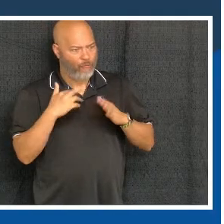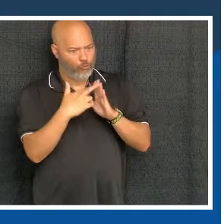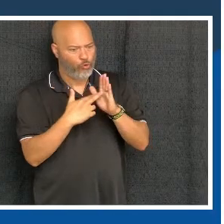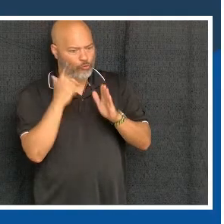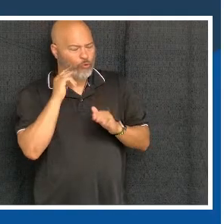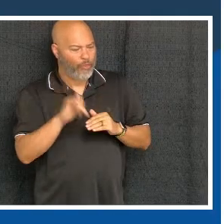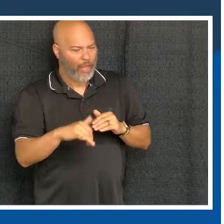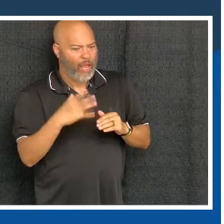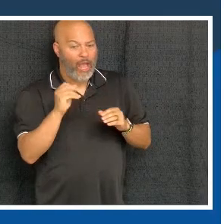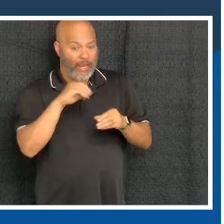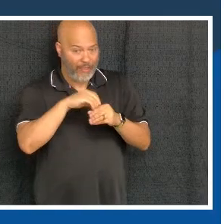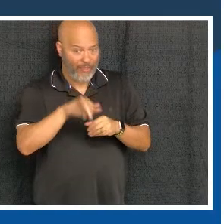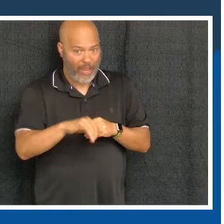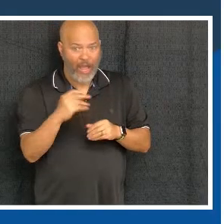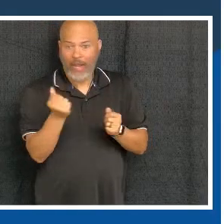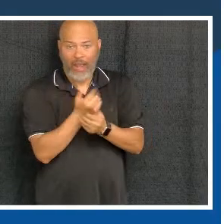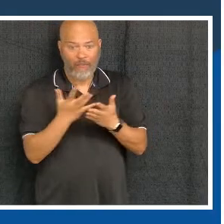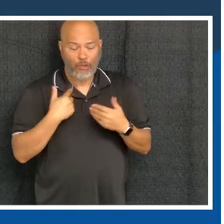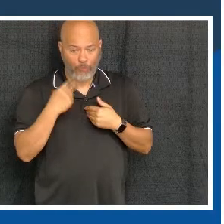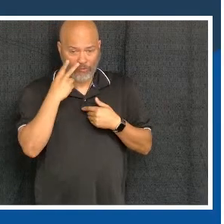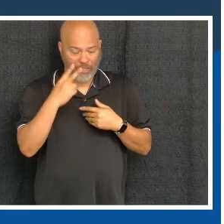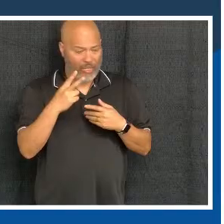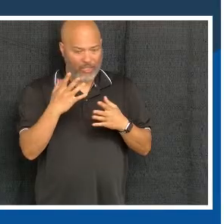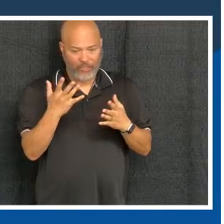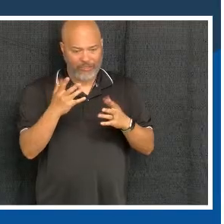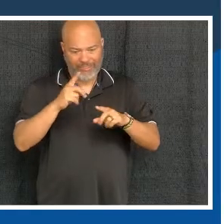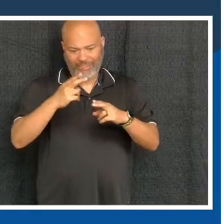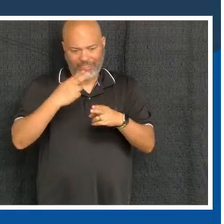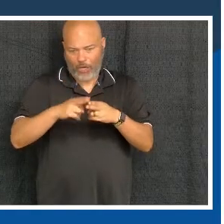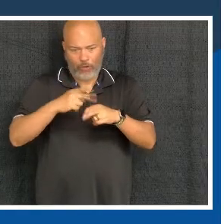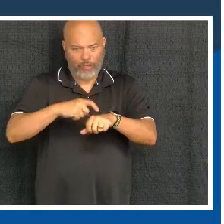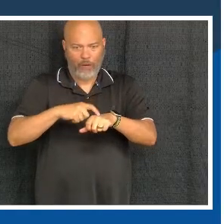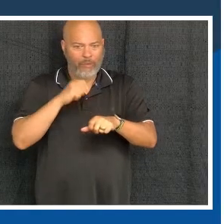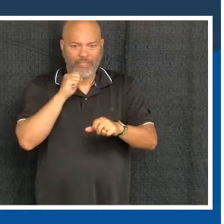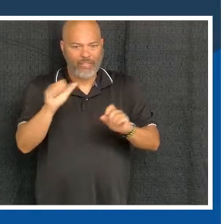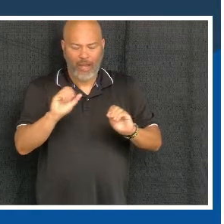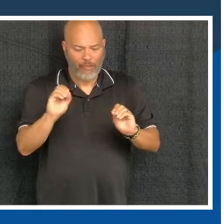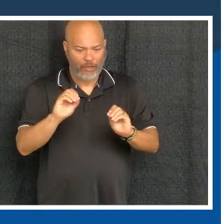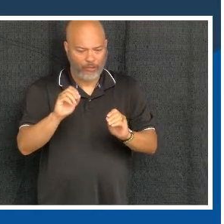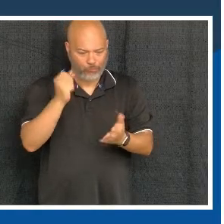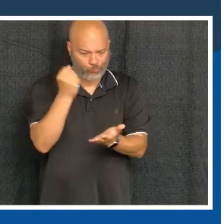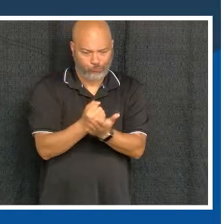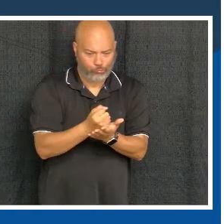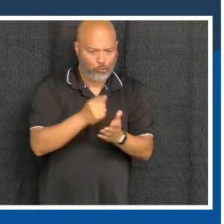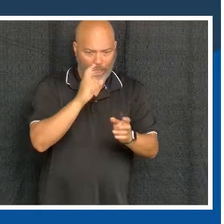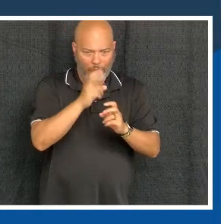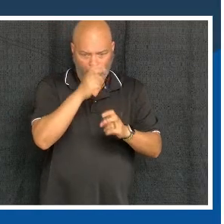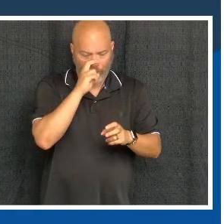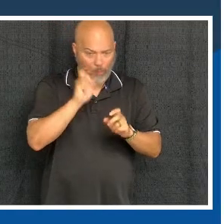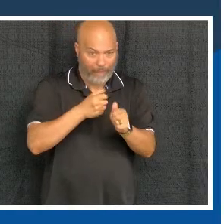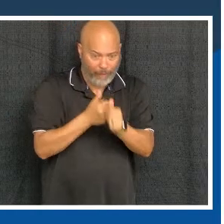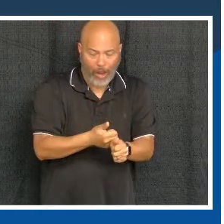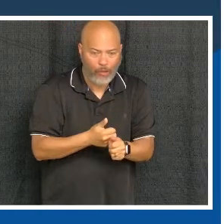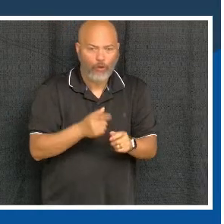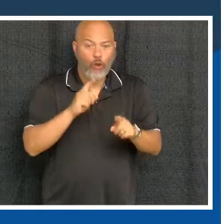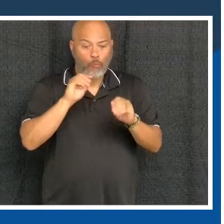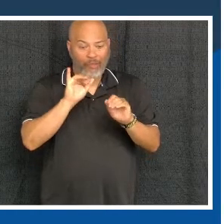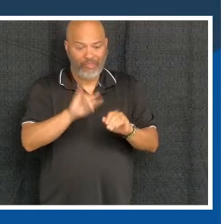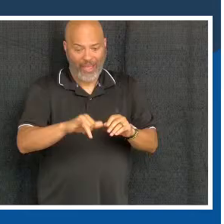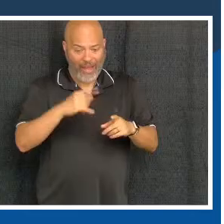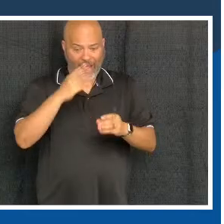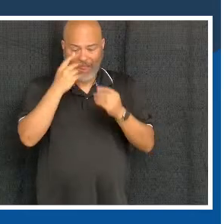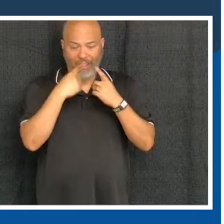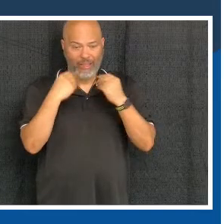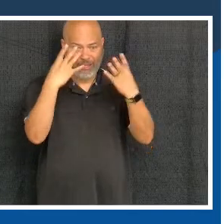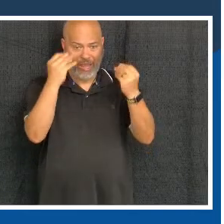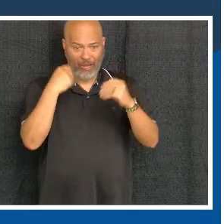in this. And of course, everything that we've seen is preliminary. Nothing is on print or stamped at this point. But in this intersection that we're going to